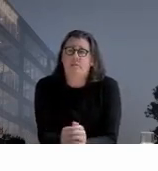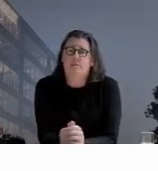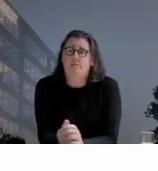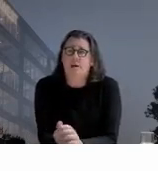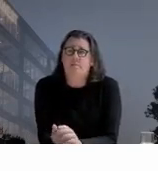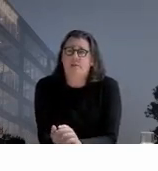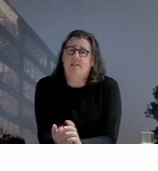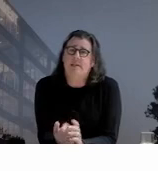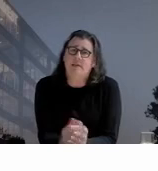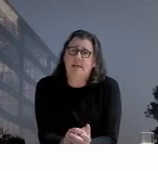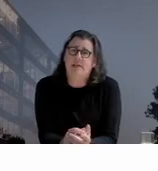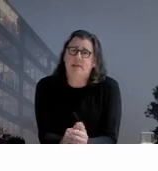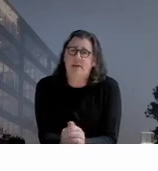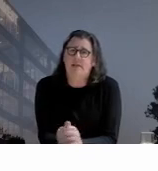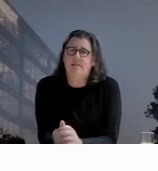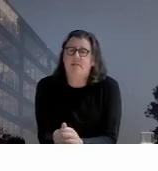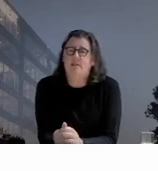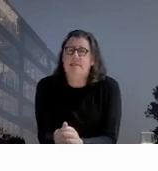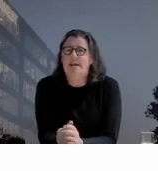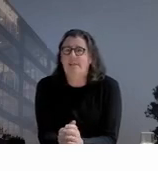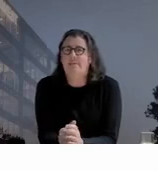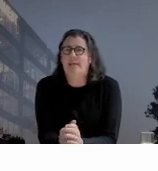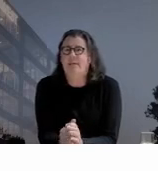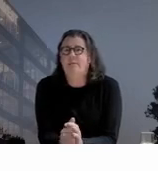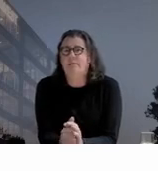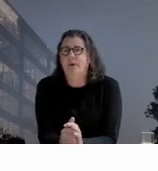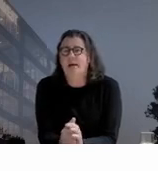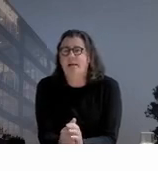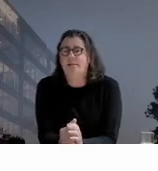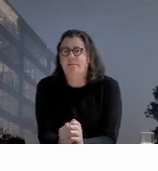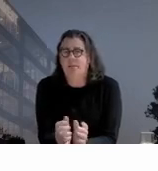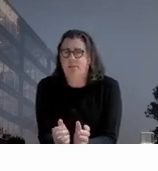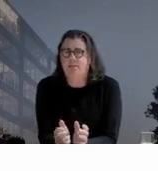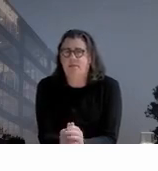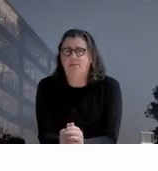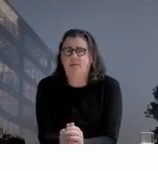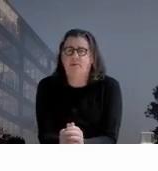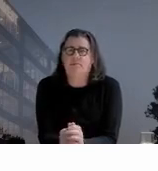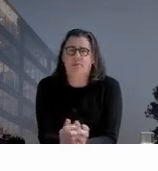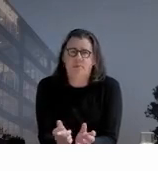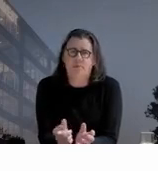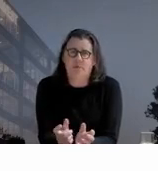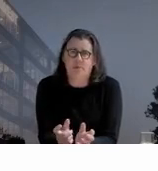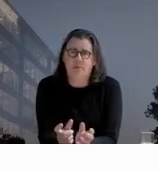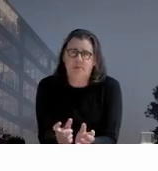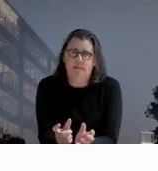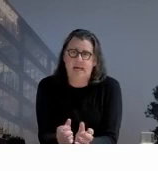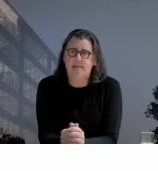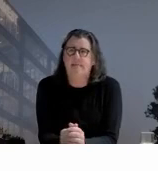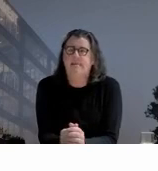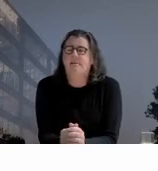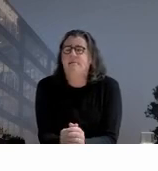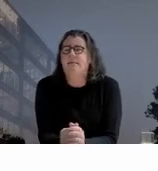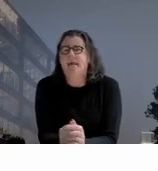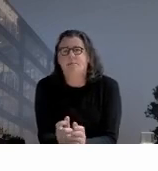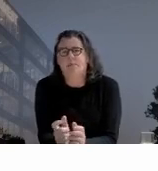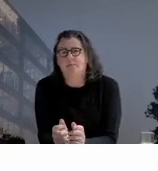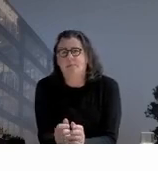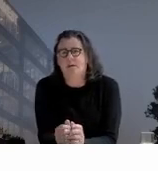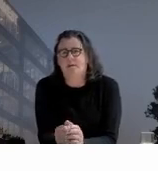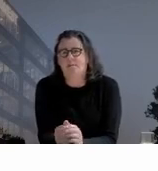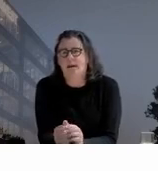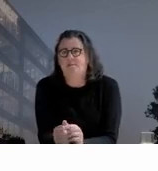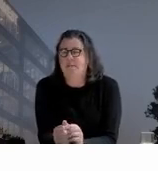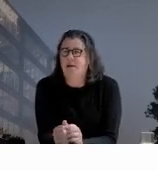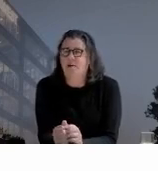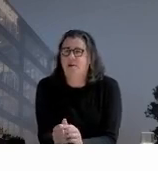2 charts at the bottom, on the left hand side, you've got the area by material. So the big blue one is glass. The next one